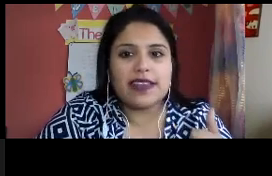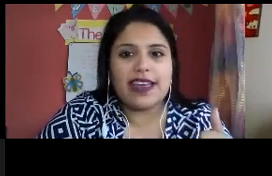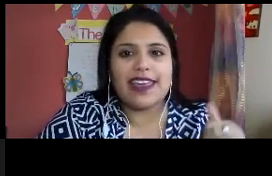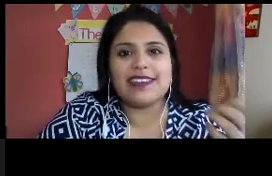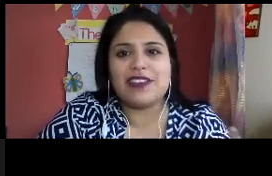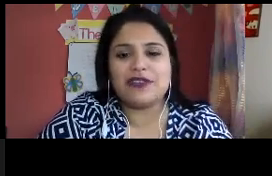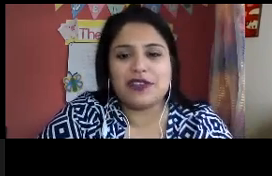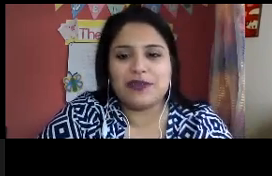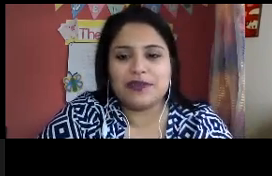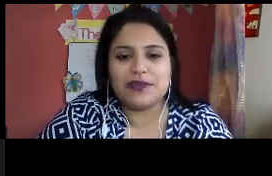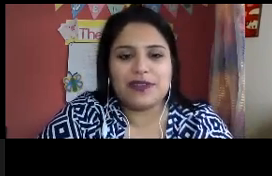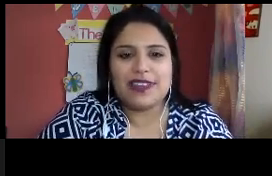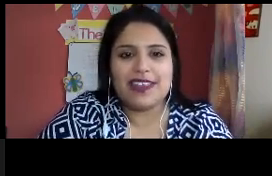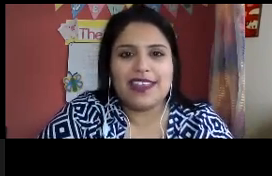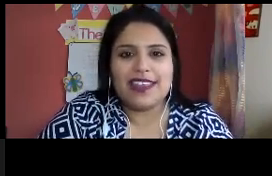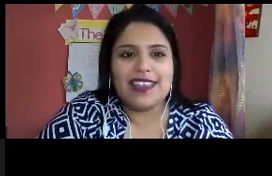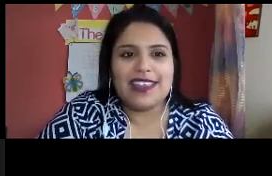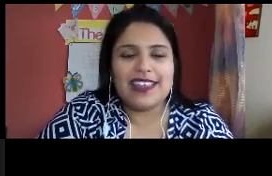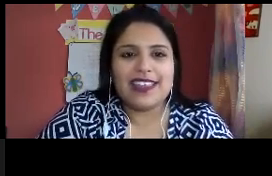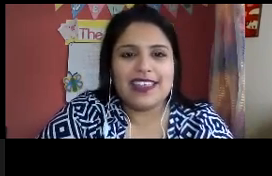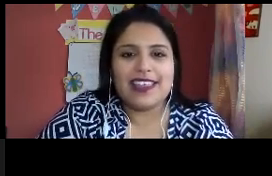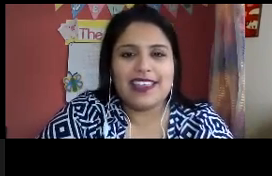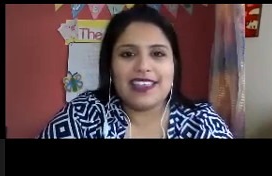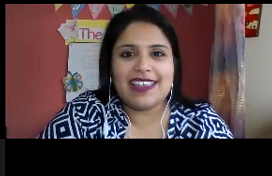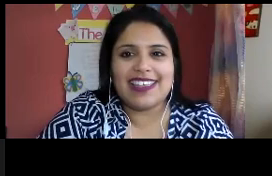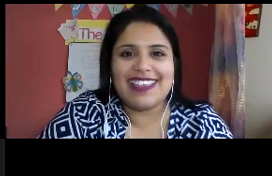Yes, I can't see you, so.